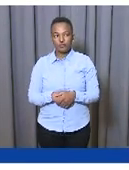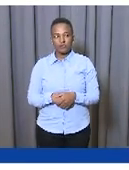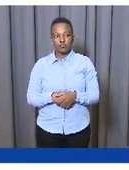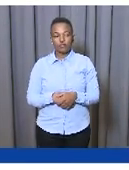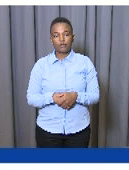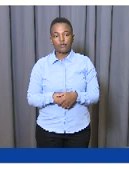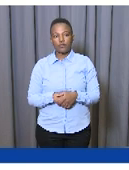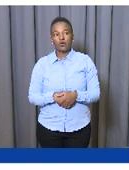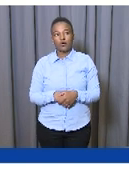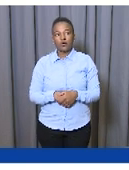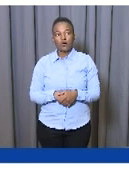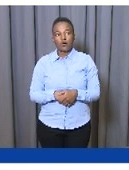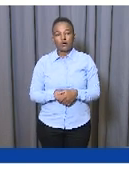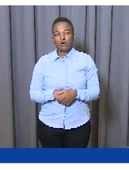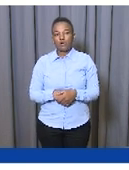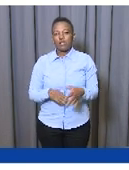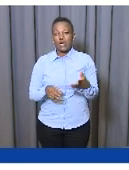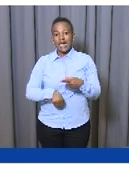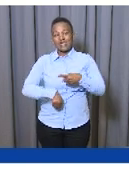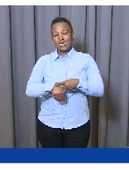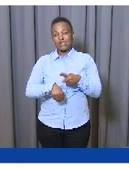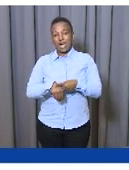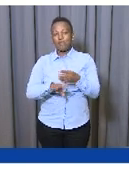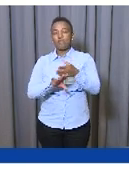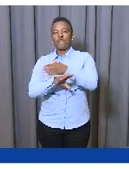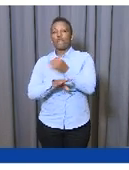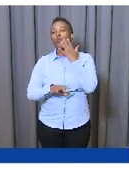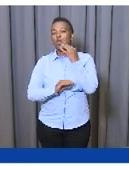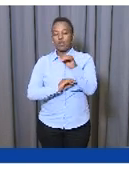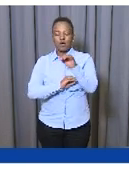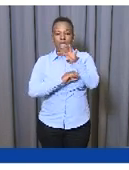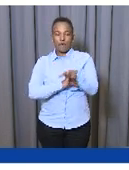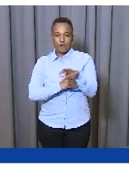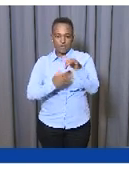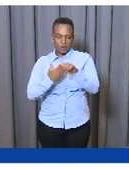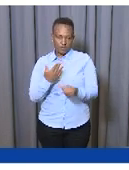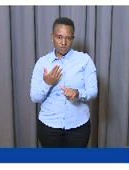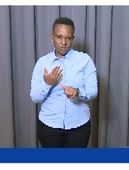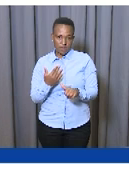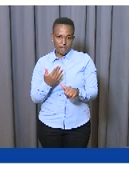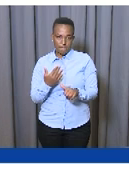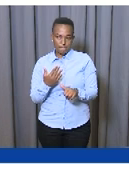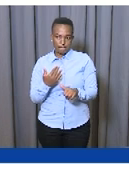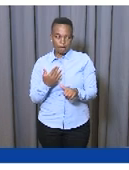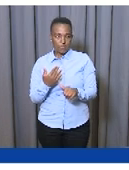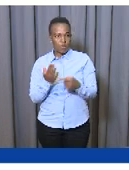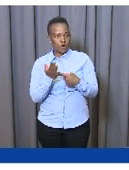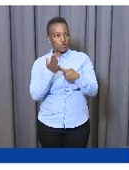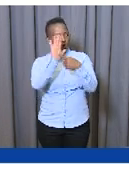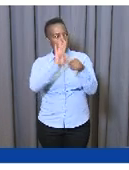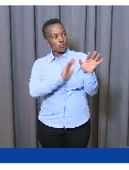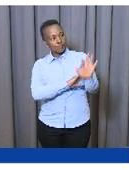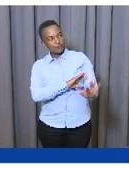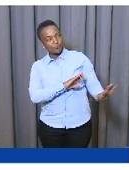And in that period, so just the period before April, we're sharing with you here a map. Now,